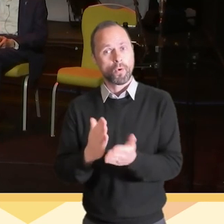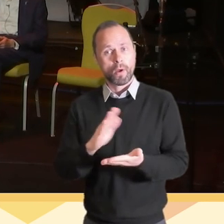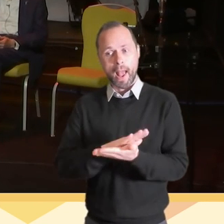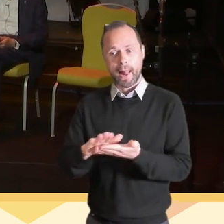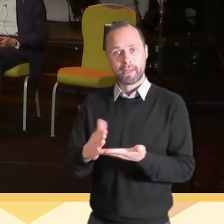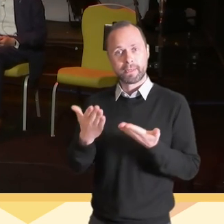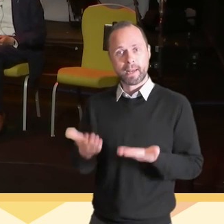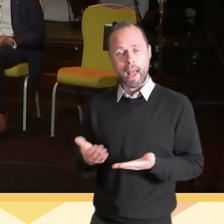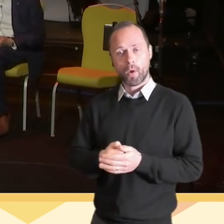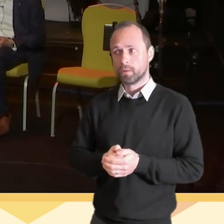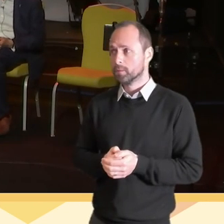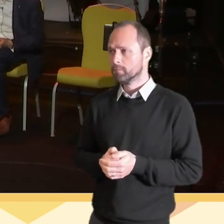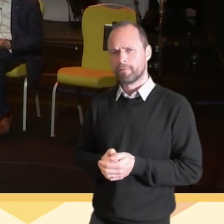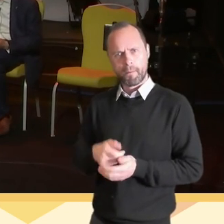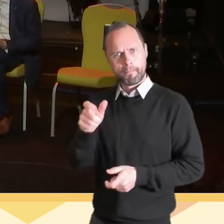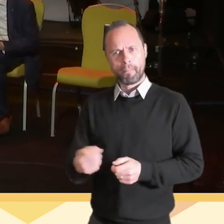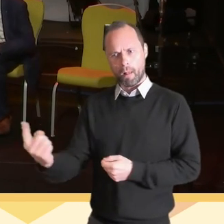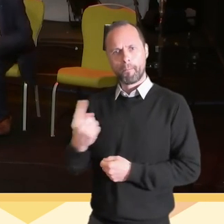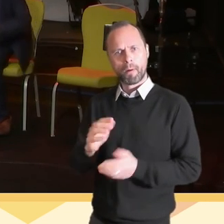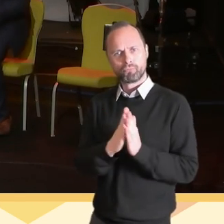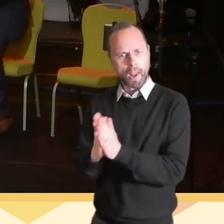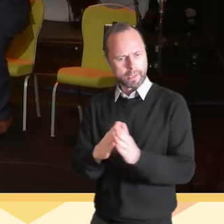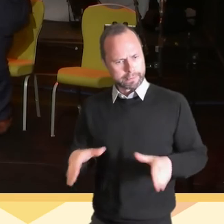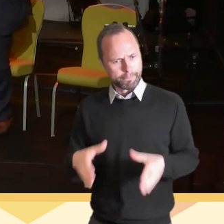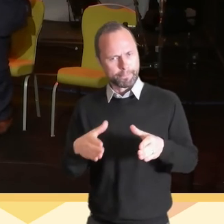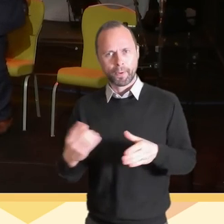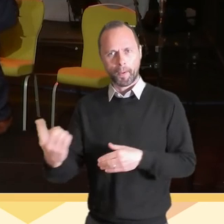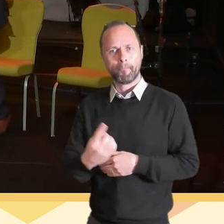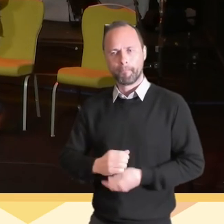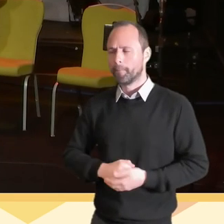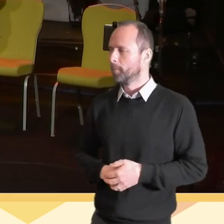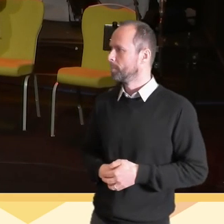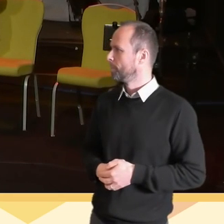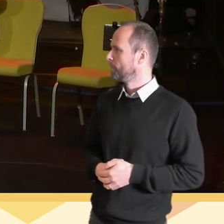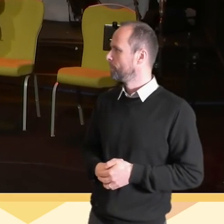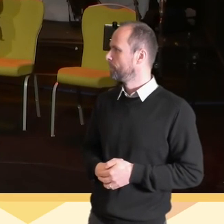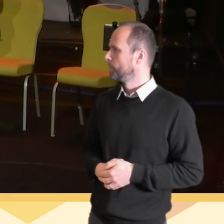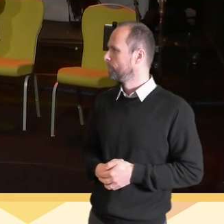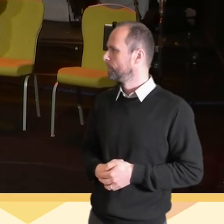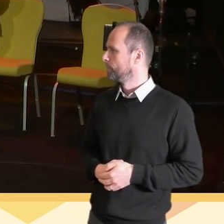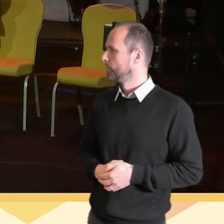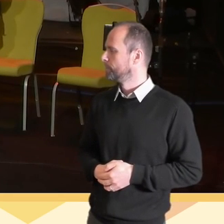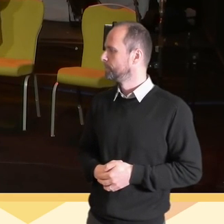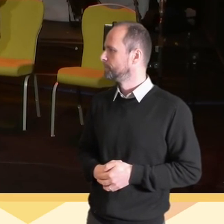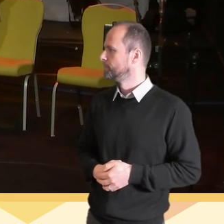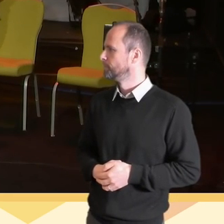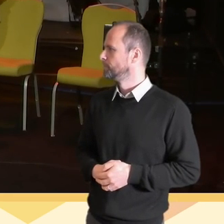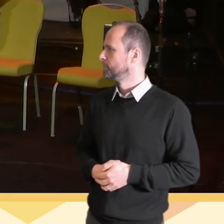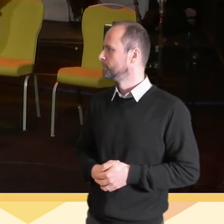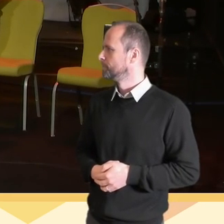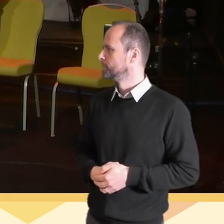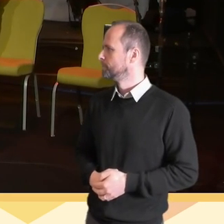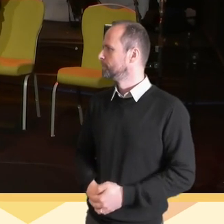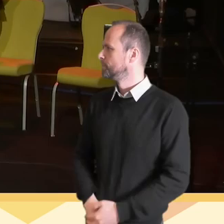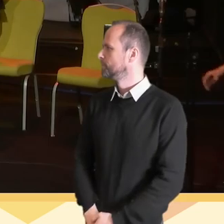are going to pray, is there some people coming up to pray? Yeah, yes, come on up to pray. And I think you'll need to use this microphone to pray. And